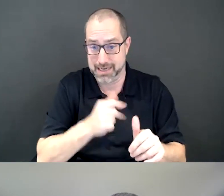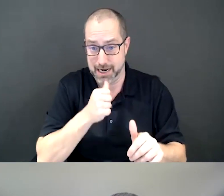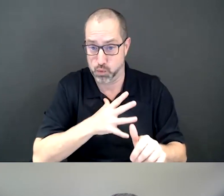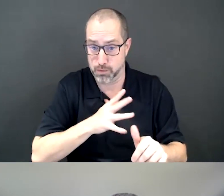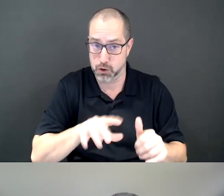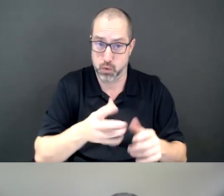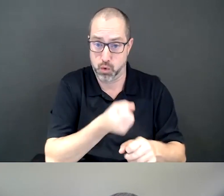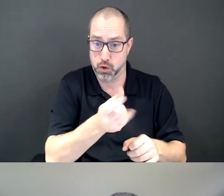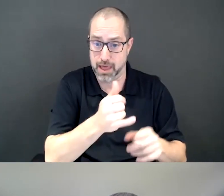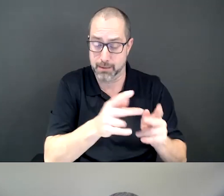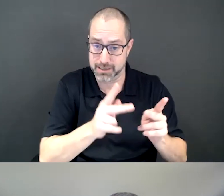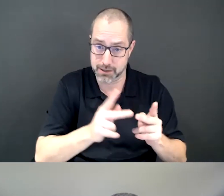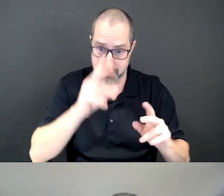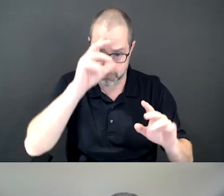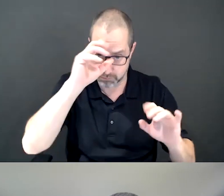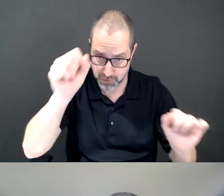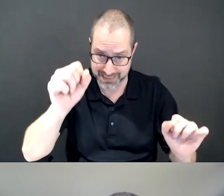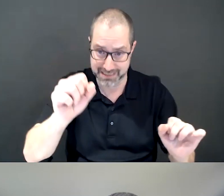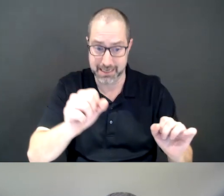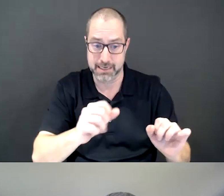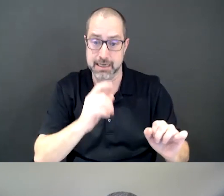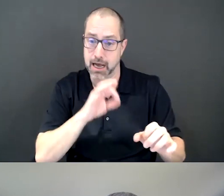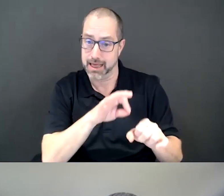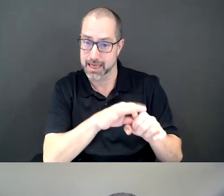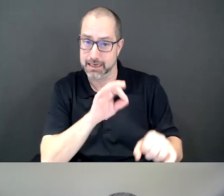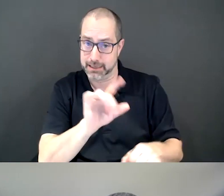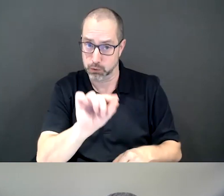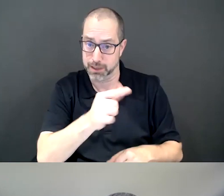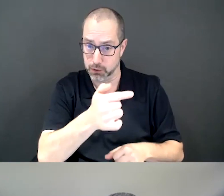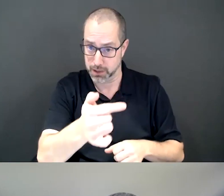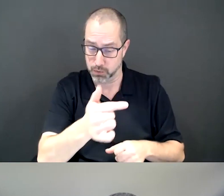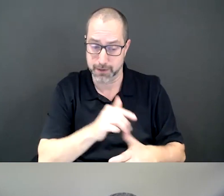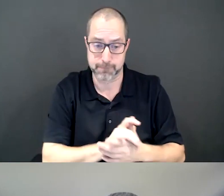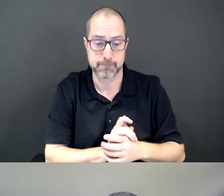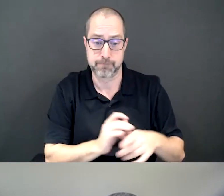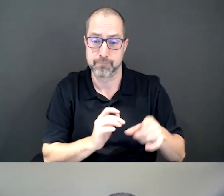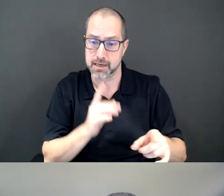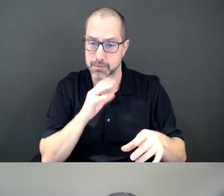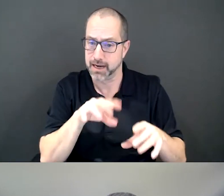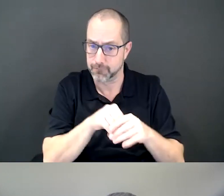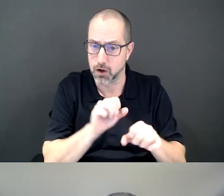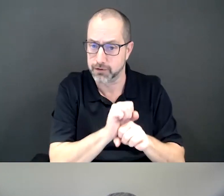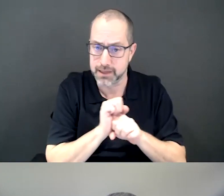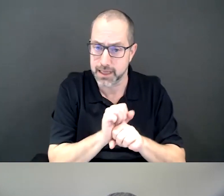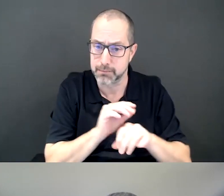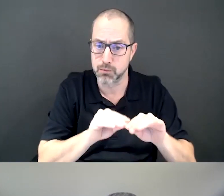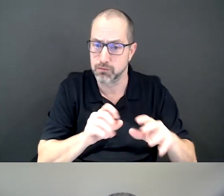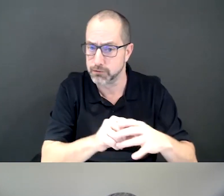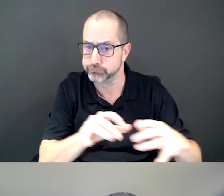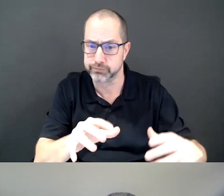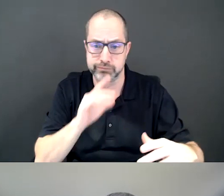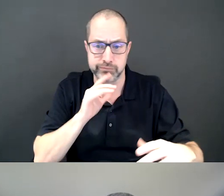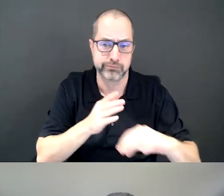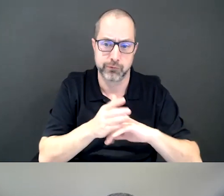of the Canadian Labour Congress. She was elected in 2021. She's been in the labor movement as an activist for over 3